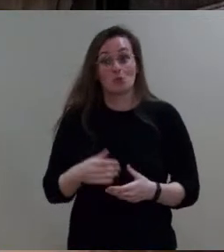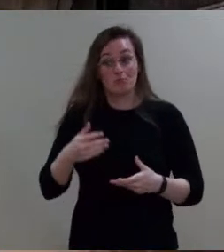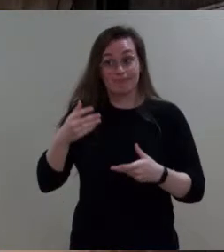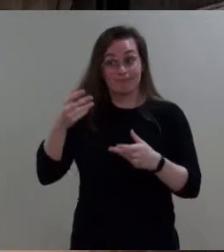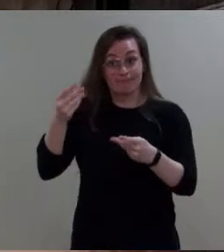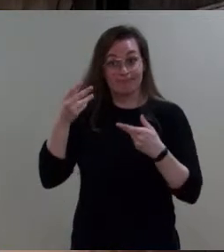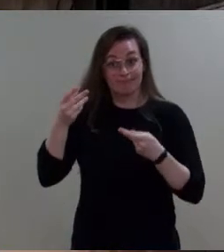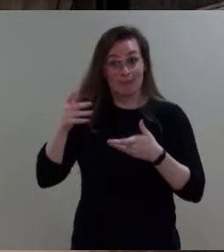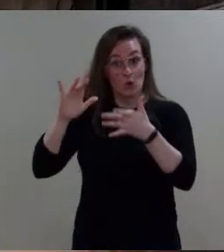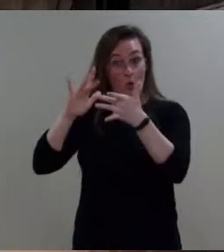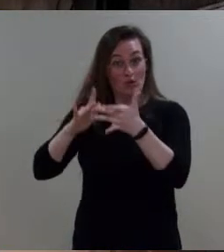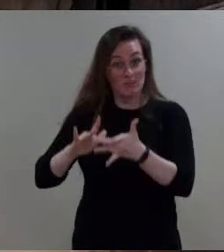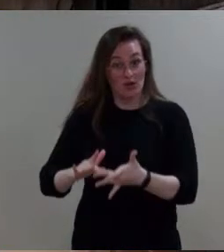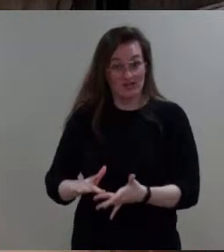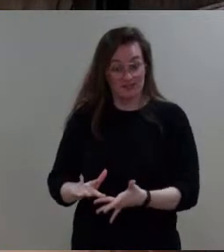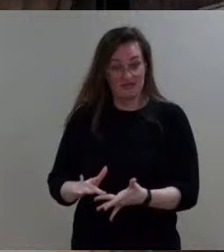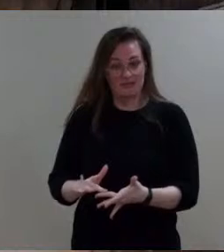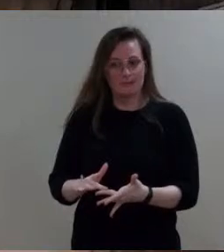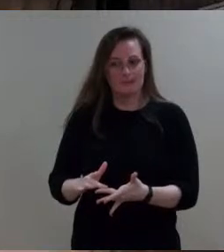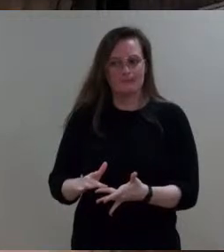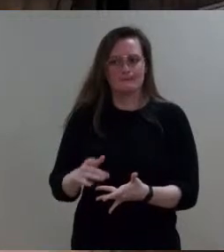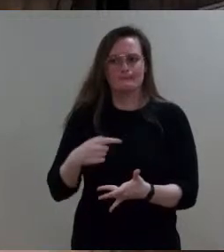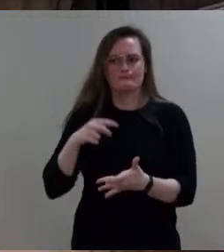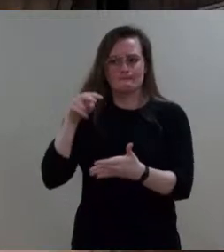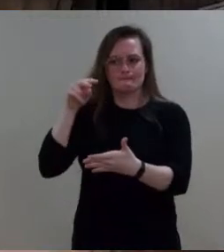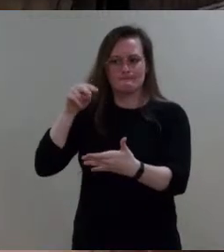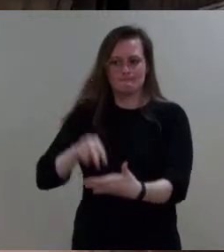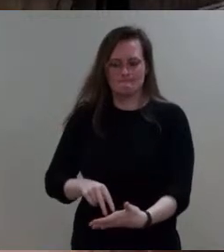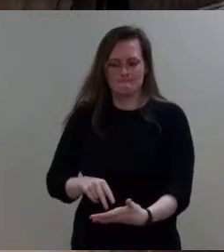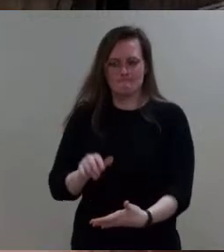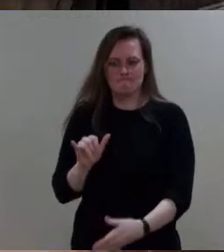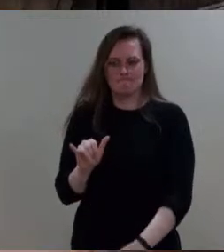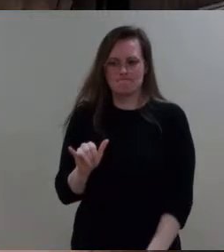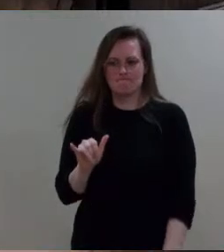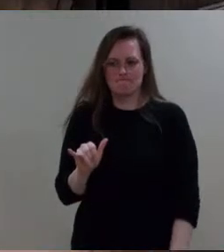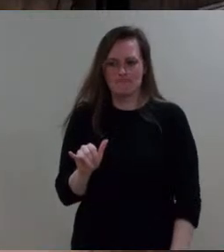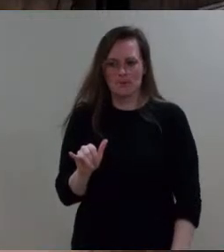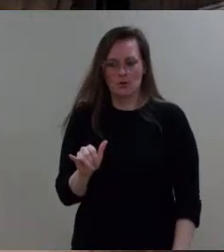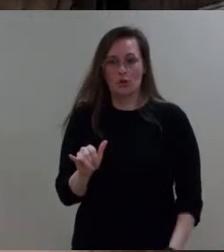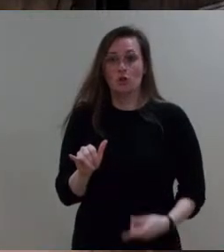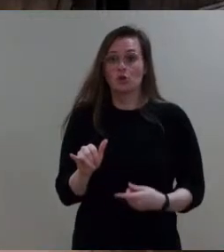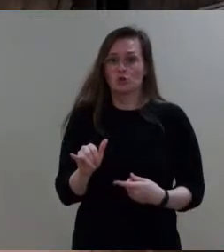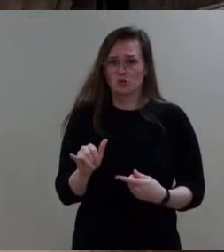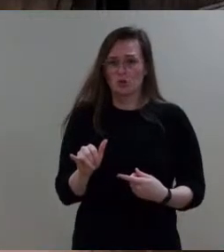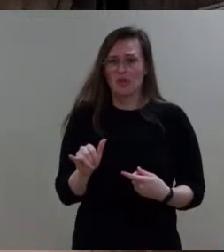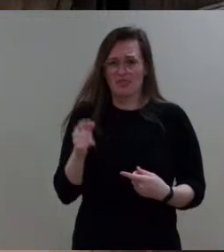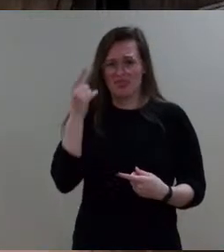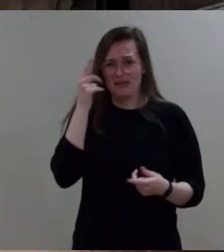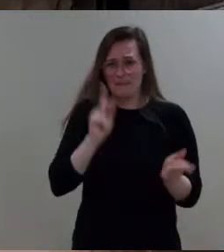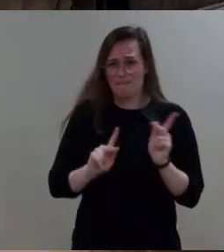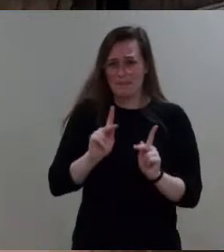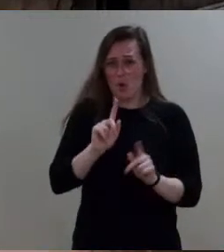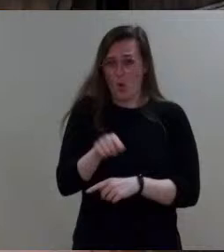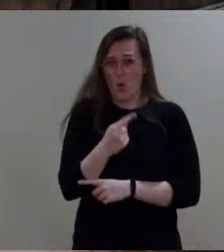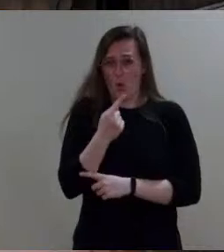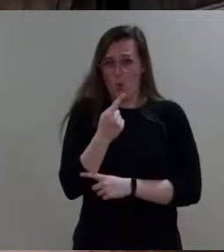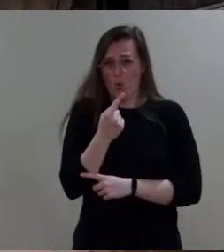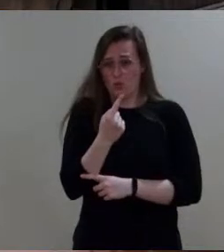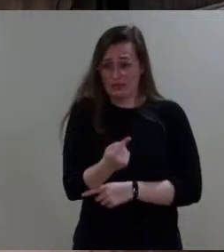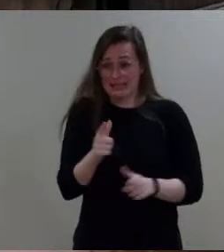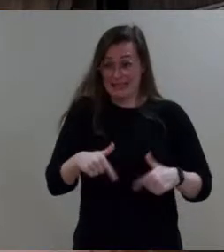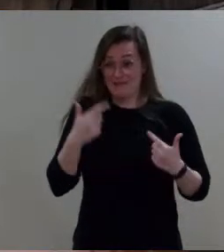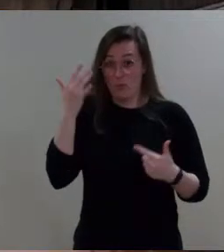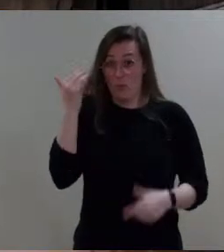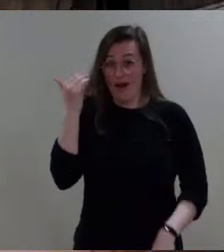think it would be a little bit silly to say that people are only choosing the town of Kentville to do business or to live because we don't have a deed transfer